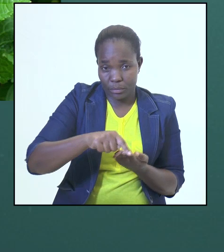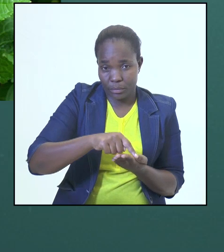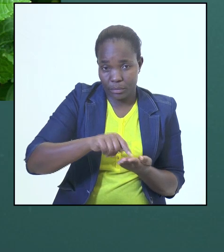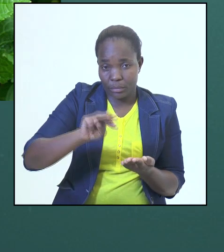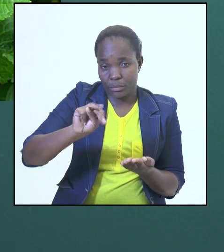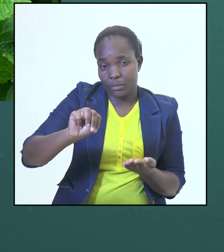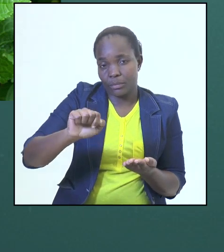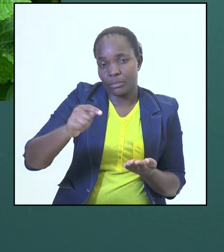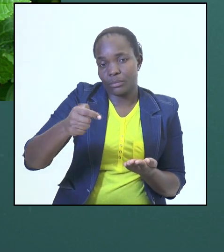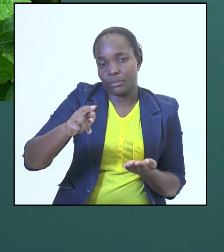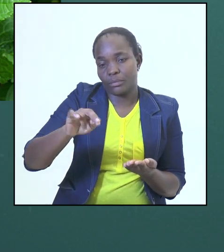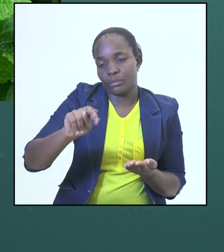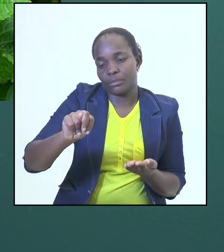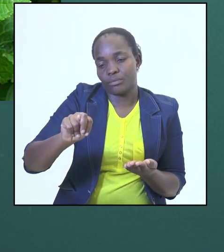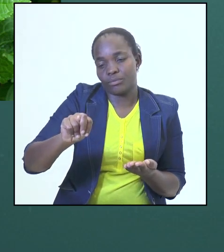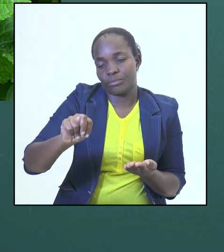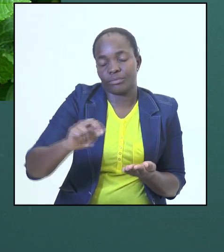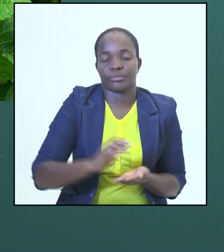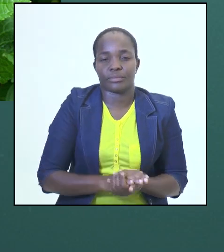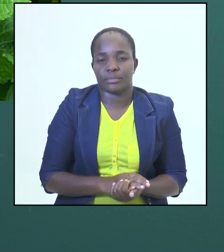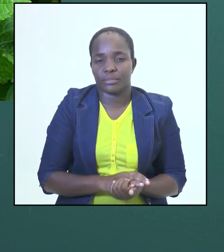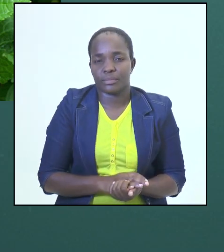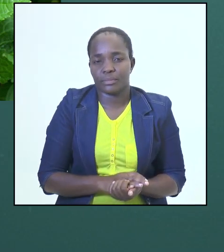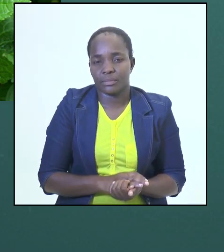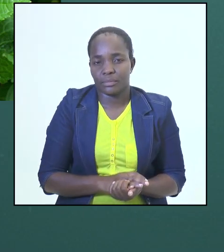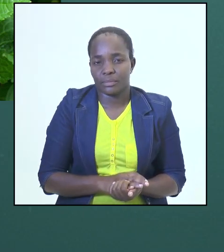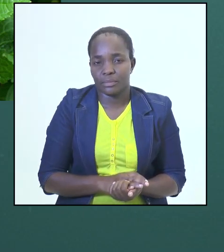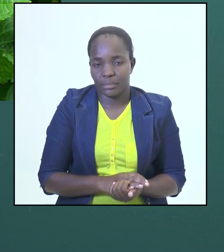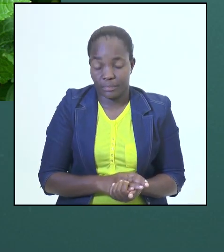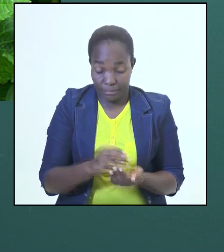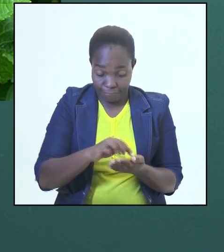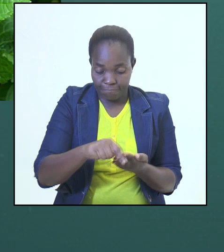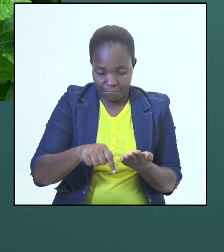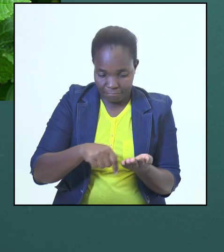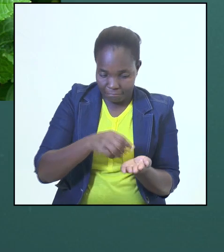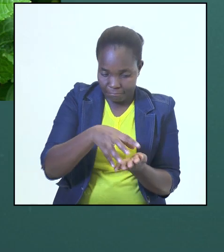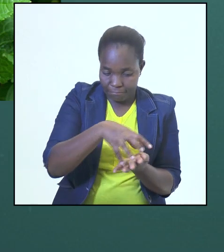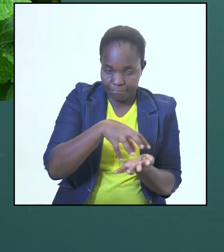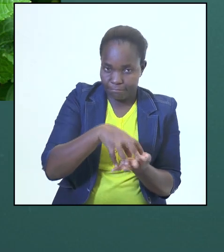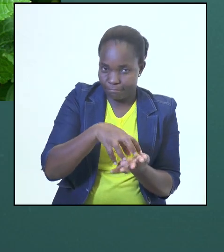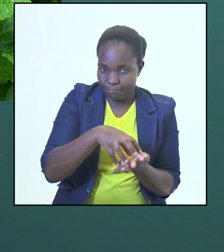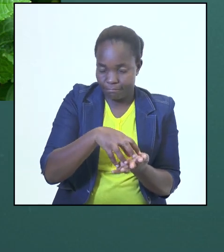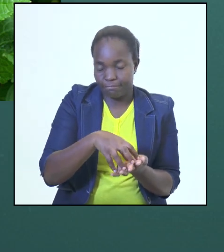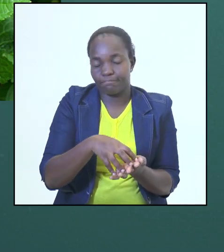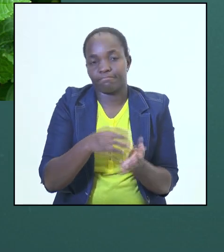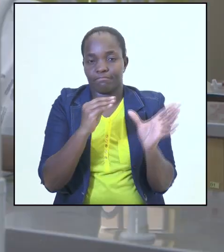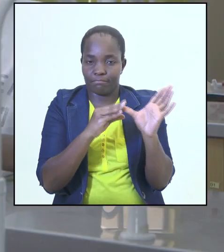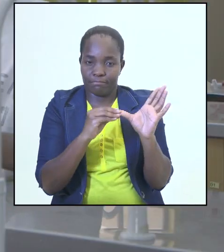margin. So that was the outer or the external structure of the leaf.